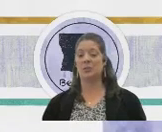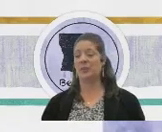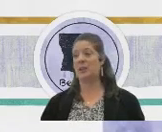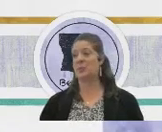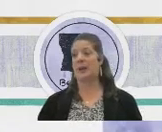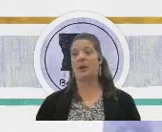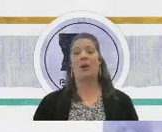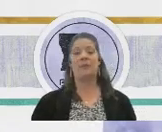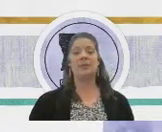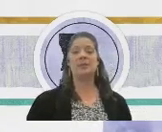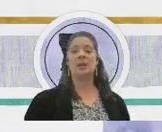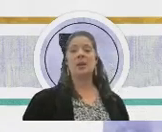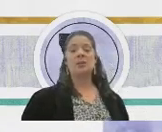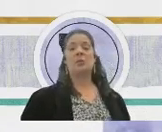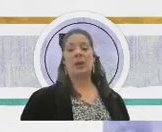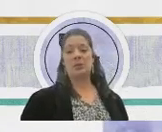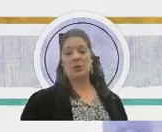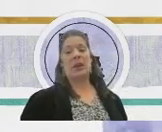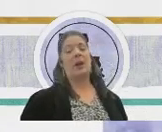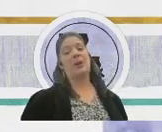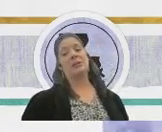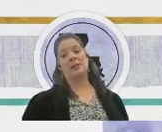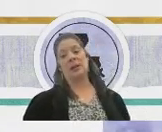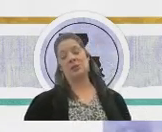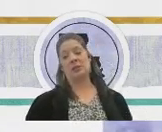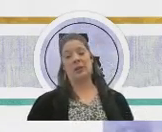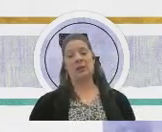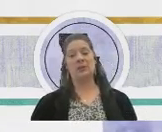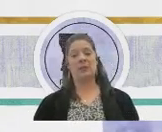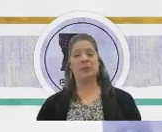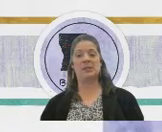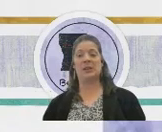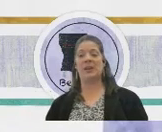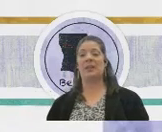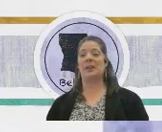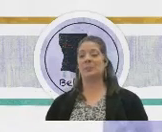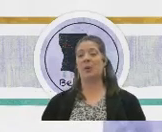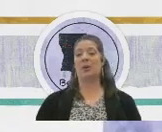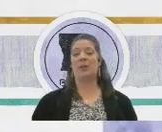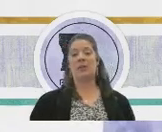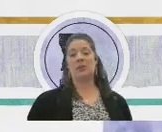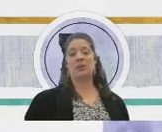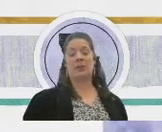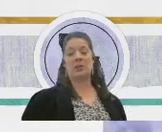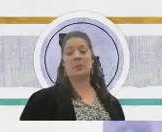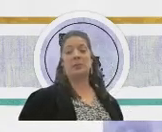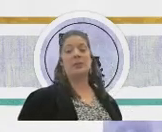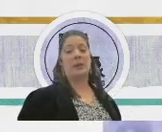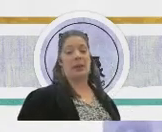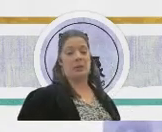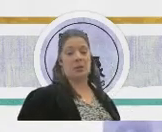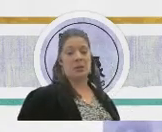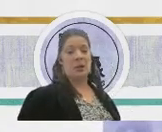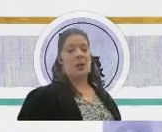be denied certification by our office. So make sure they have that declination letter. They've received that, and that is a part of their certification